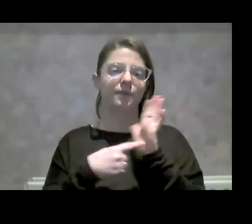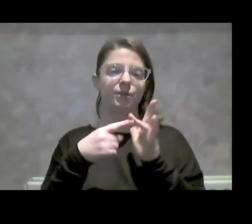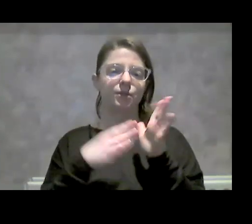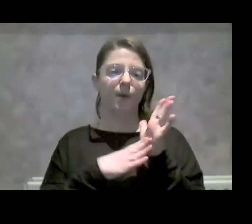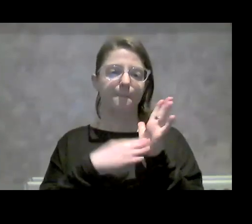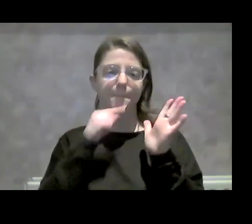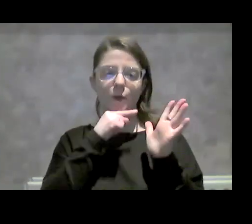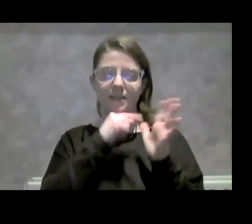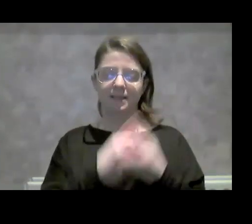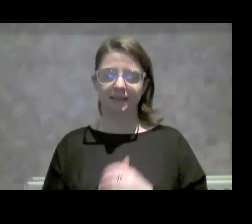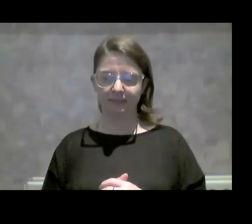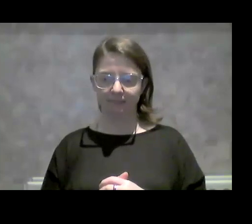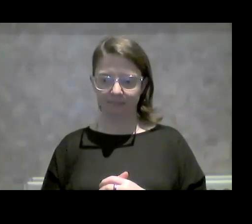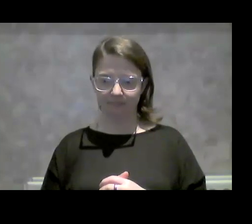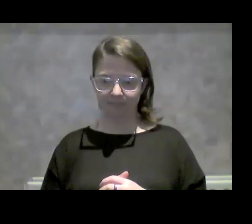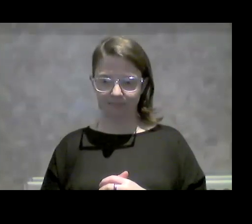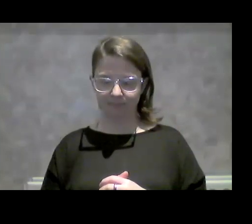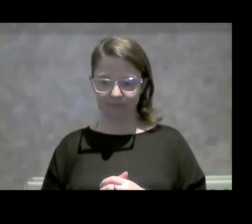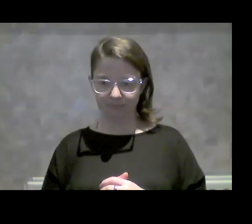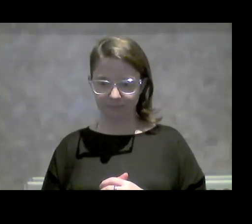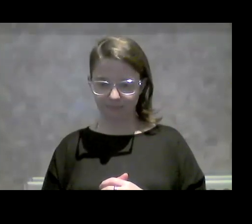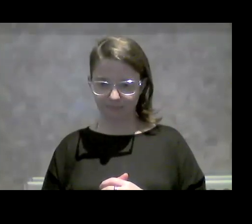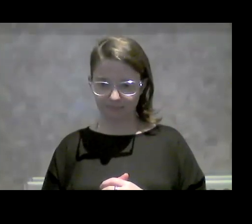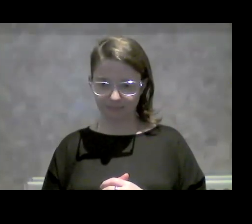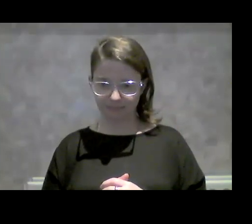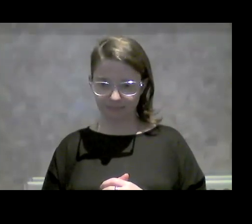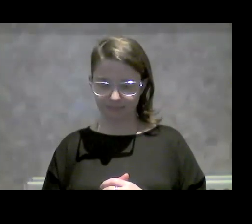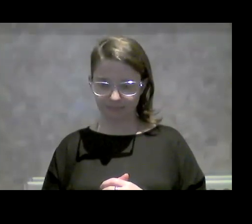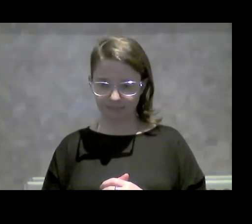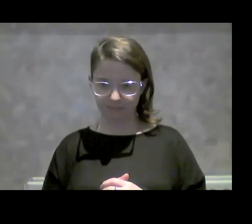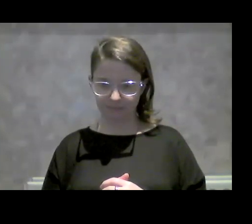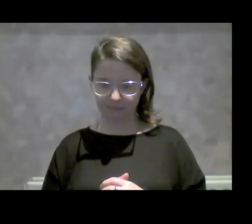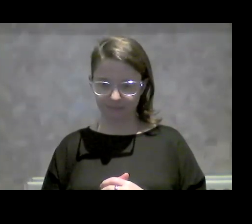the first poem called Breadcrumbs.